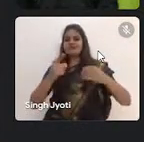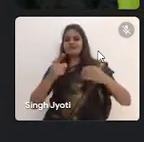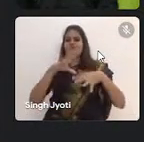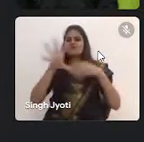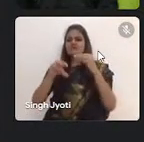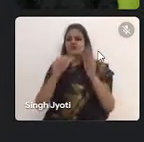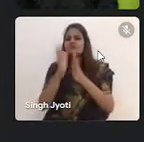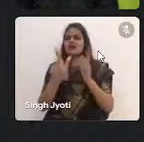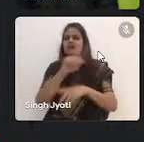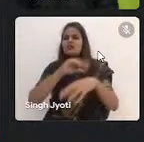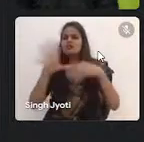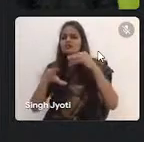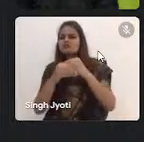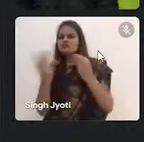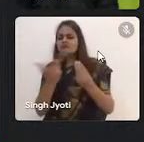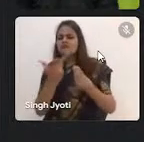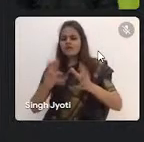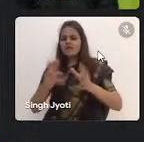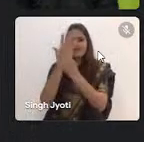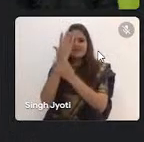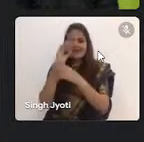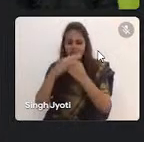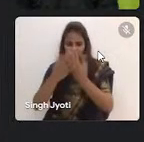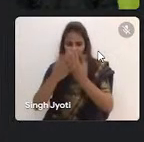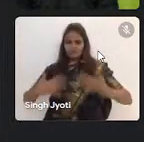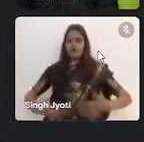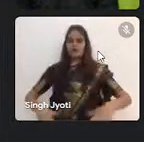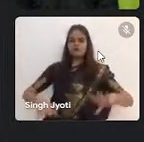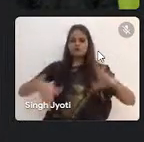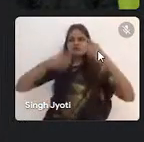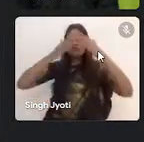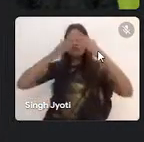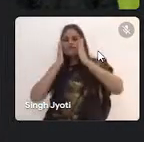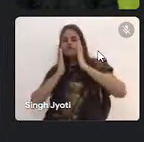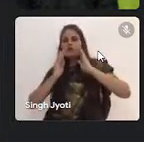the face, the head, the eyes, the mouth.